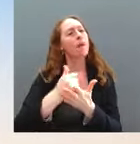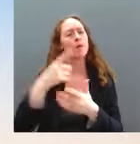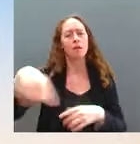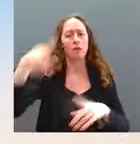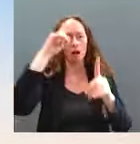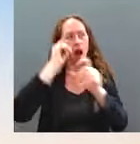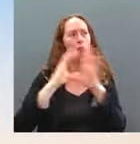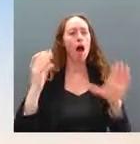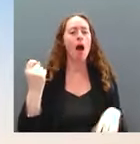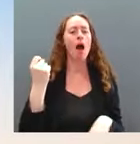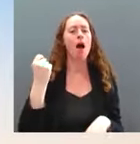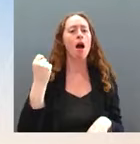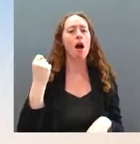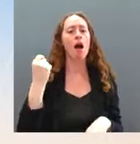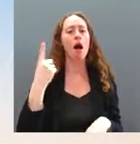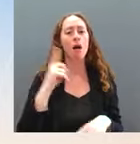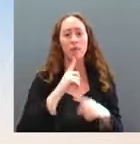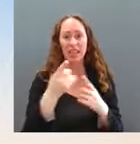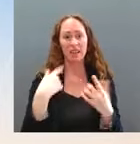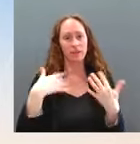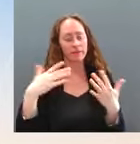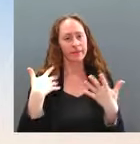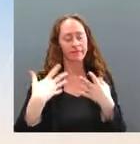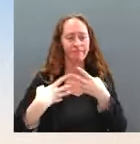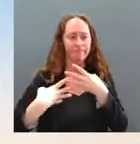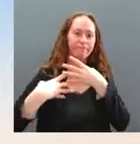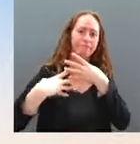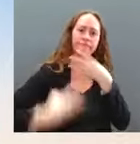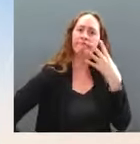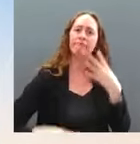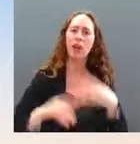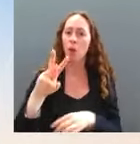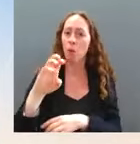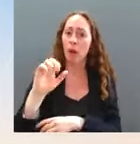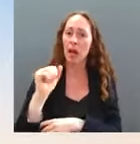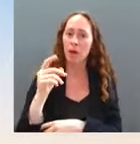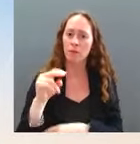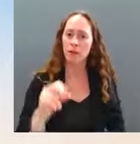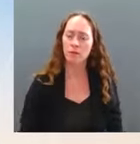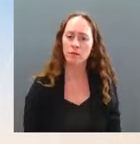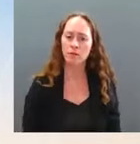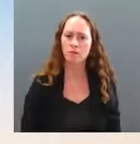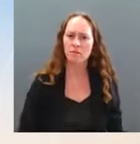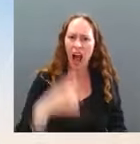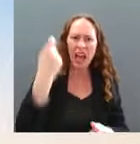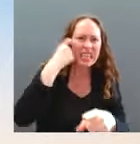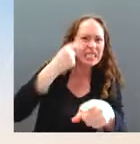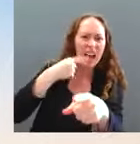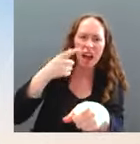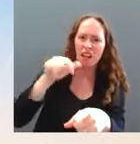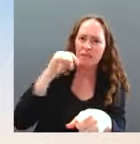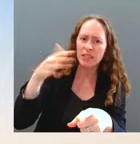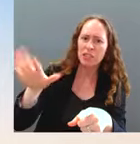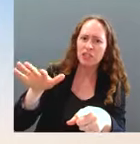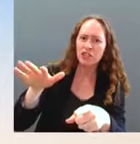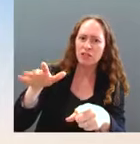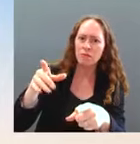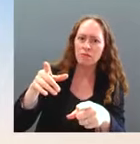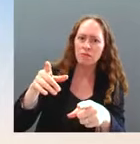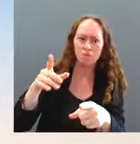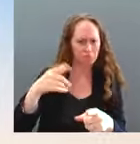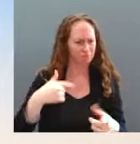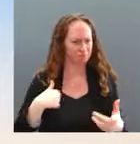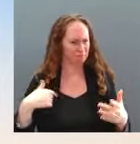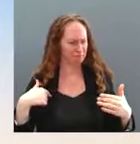you're saying there'll be no let-up in your efforts to provide them with more. No, I don't think I conveyed that in any way. Yeah, go ahead.